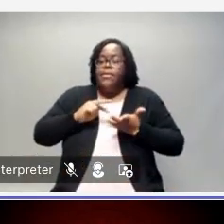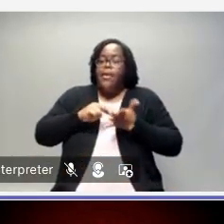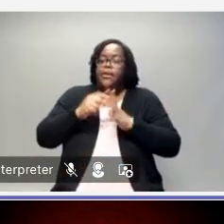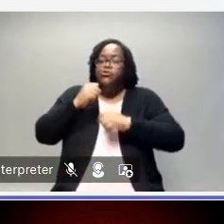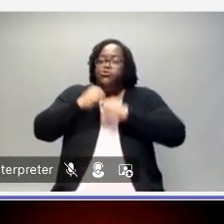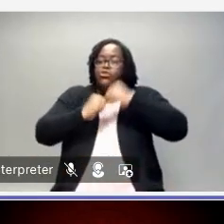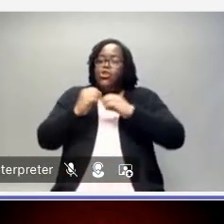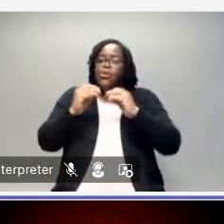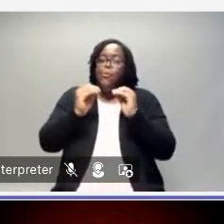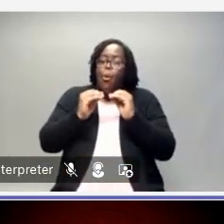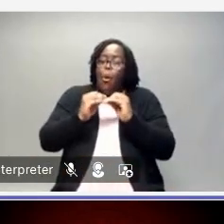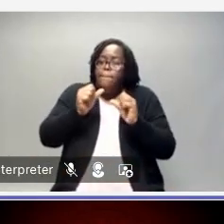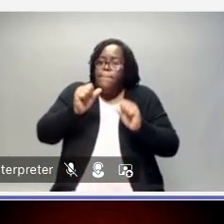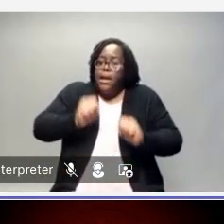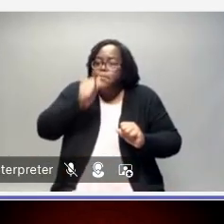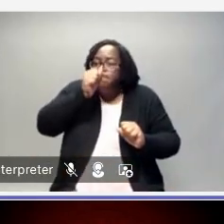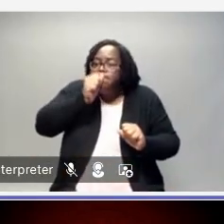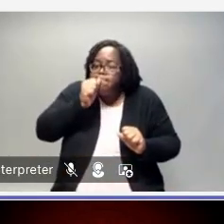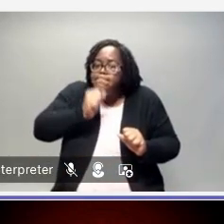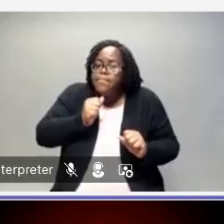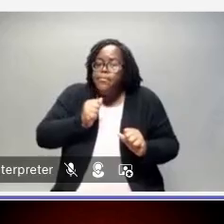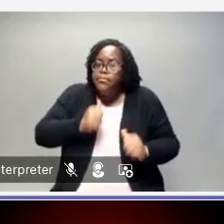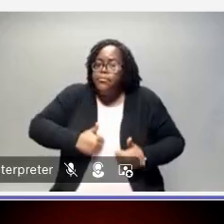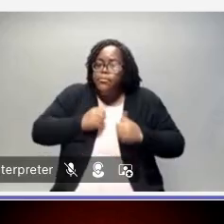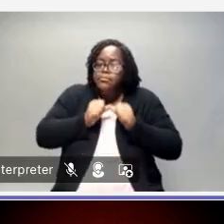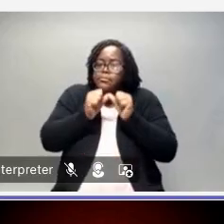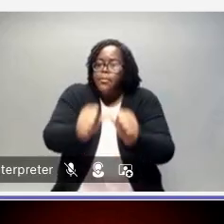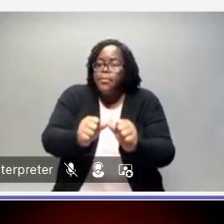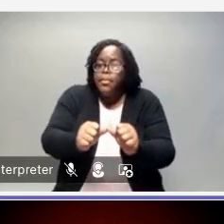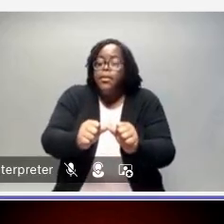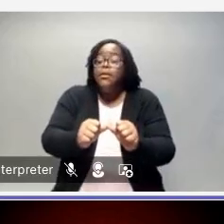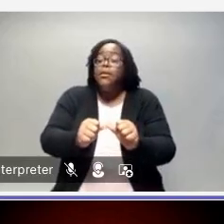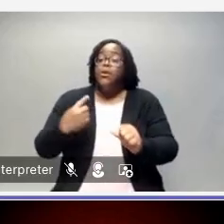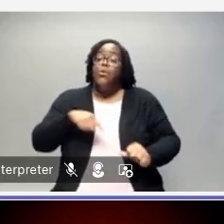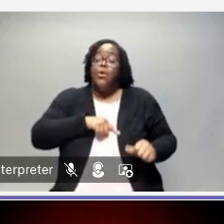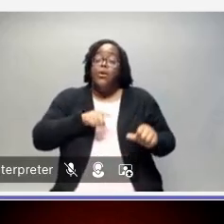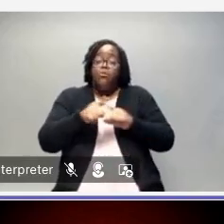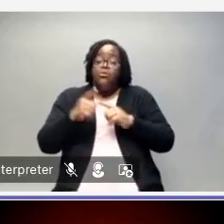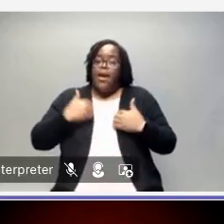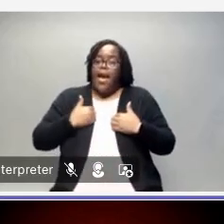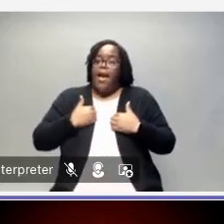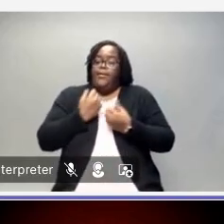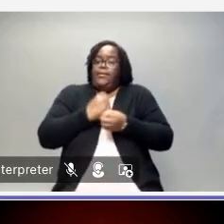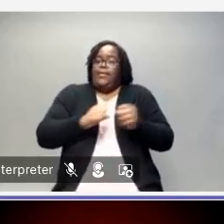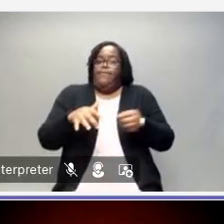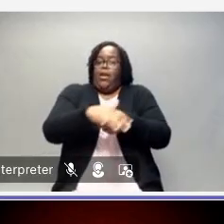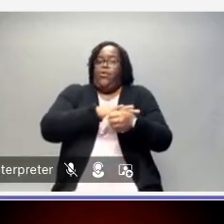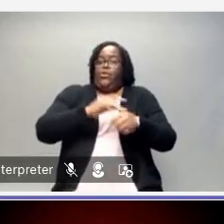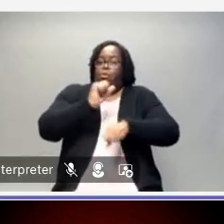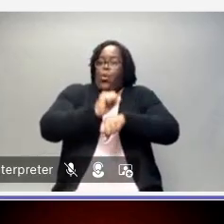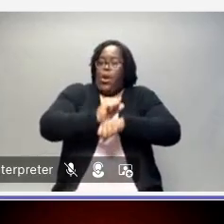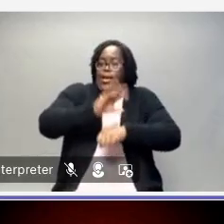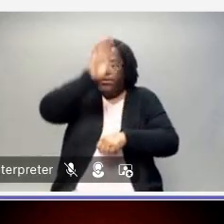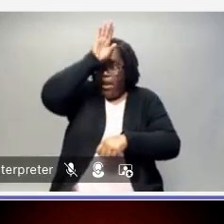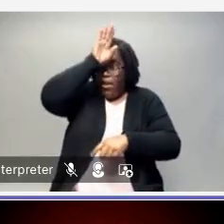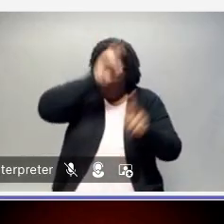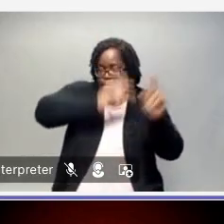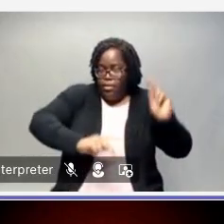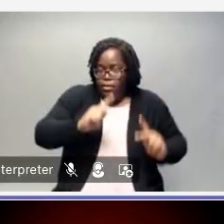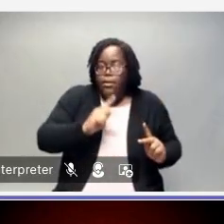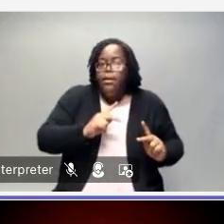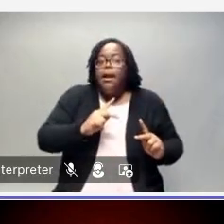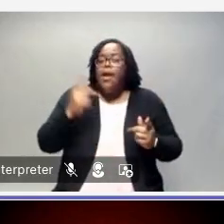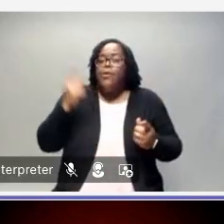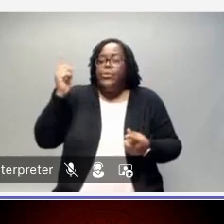advancing wildfire. It provides firefighters a safe area to work to defend structures during fires, and reduces the chances of a